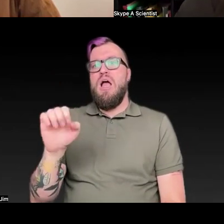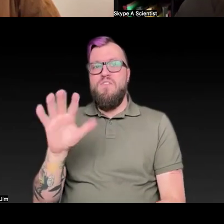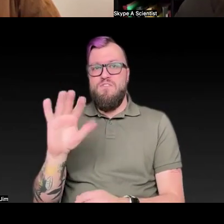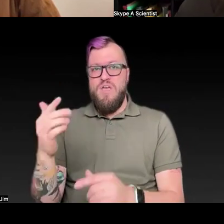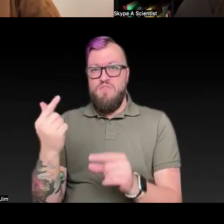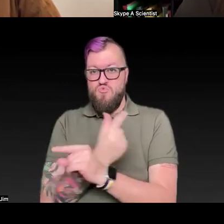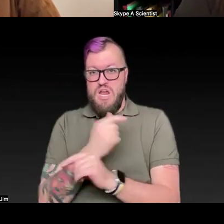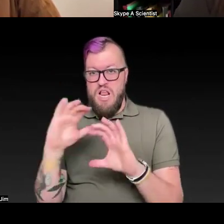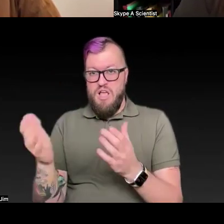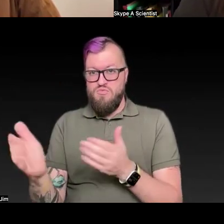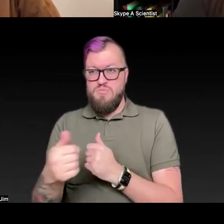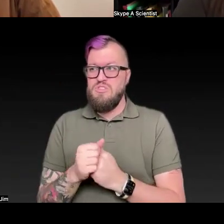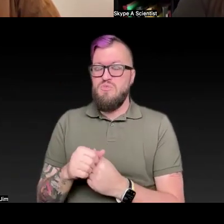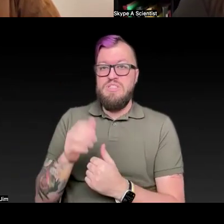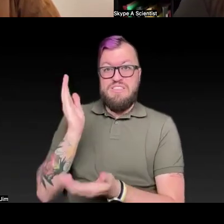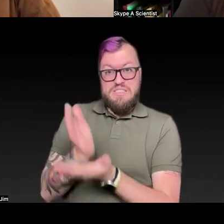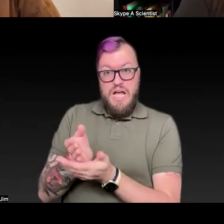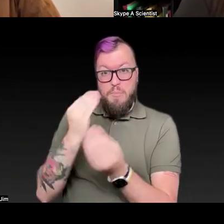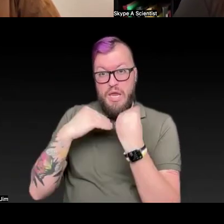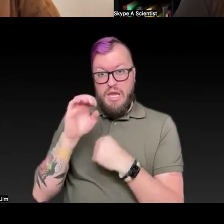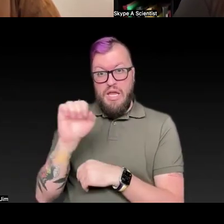eating eels at restaurants in North America?